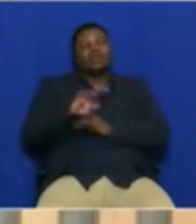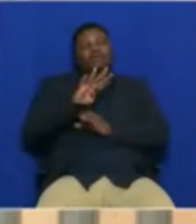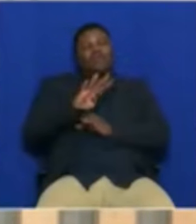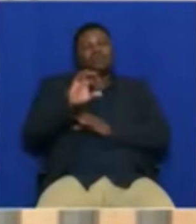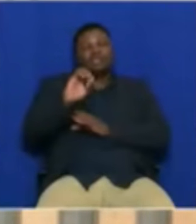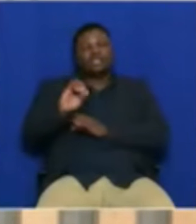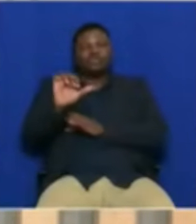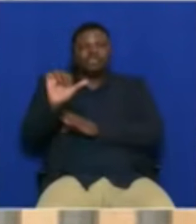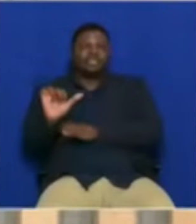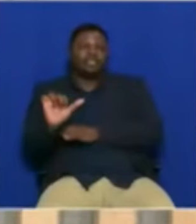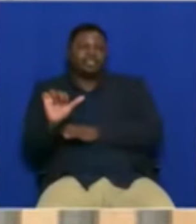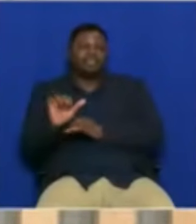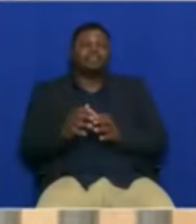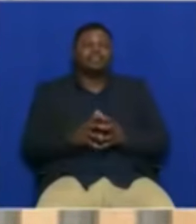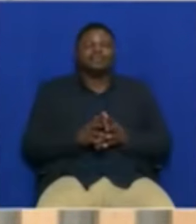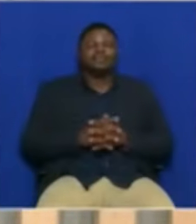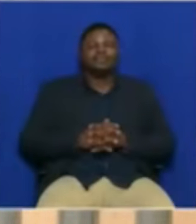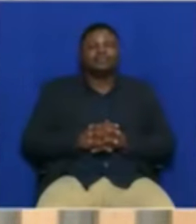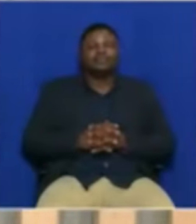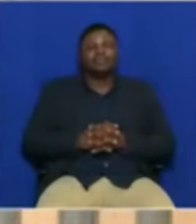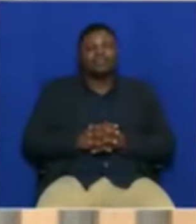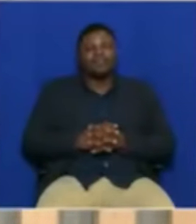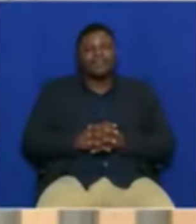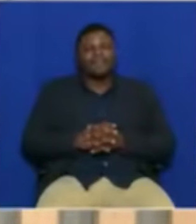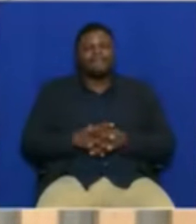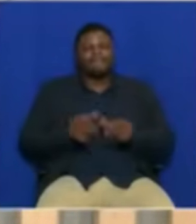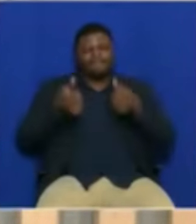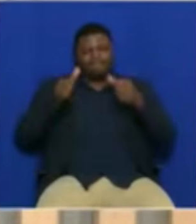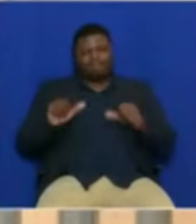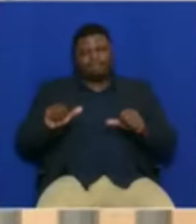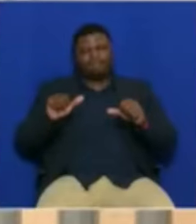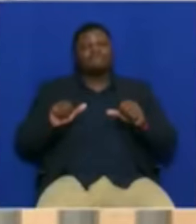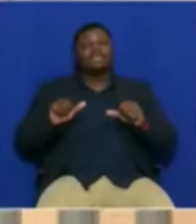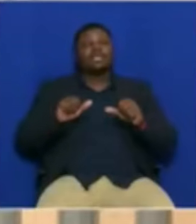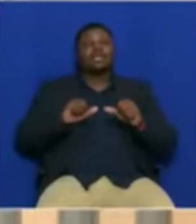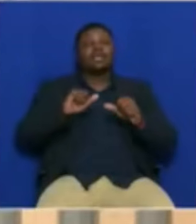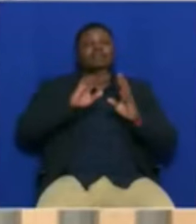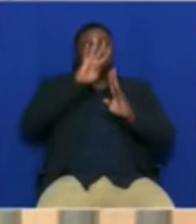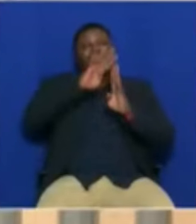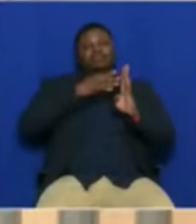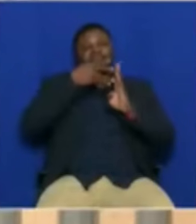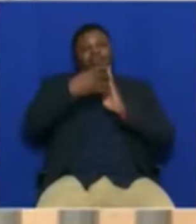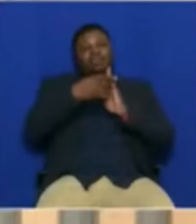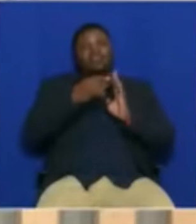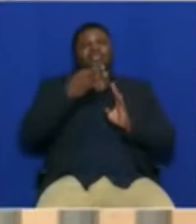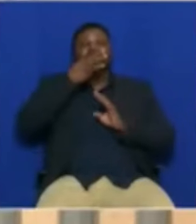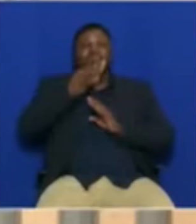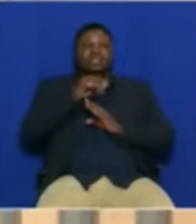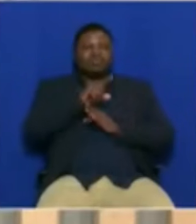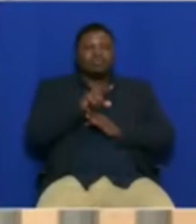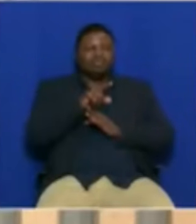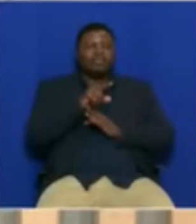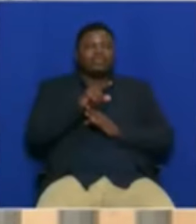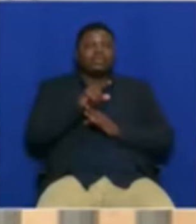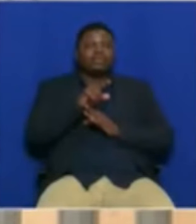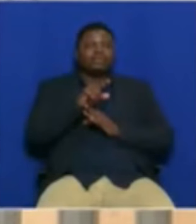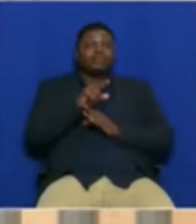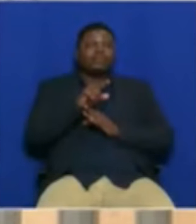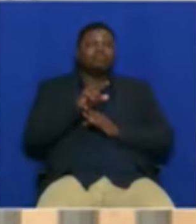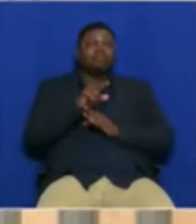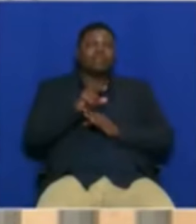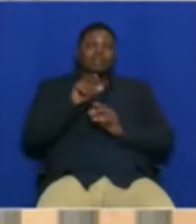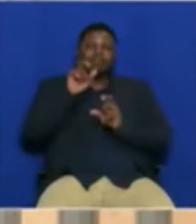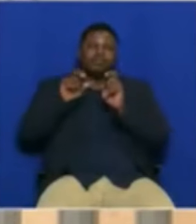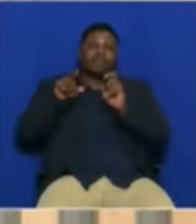second table at 406. The following applications were not long listed by the panel due to no